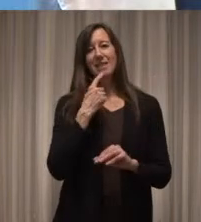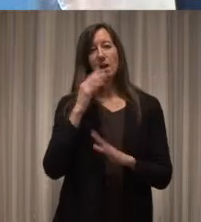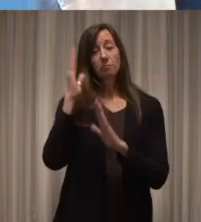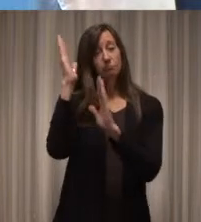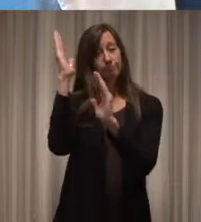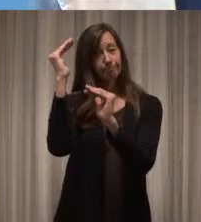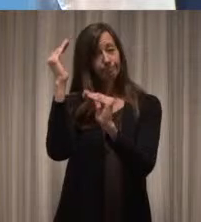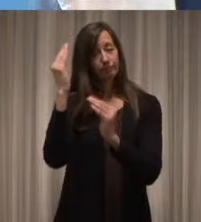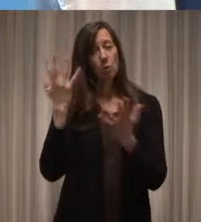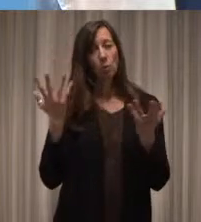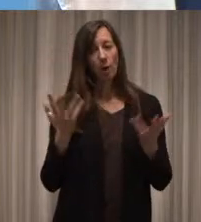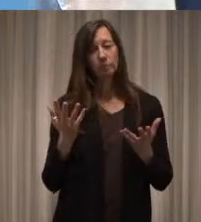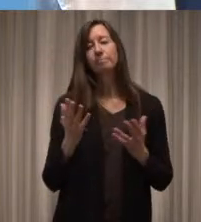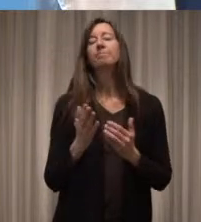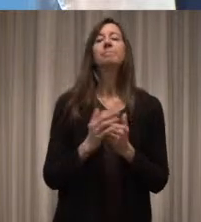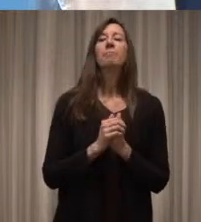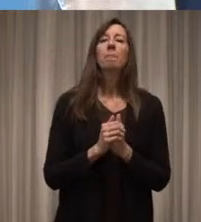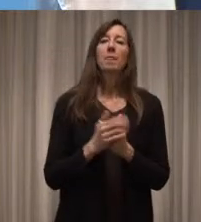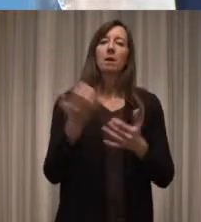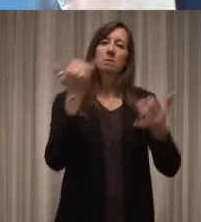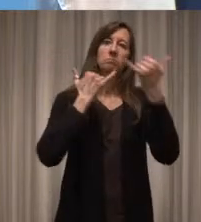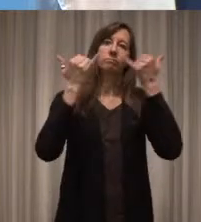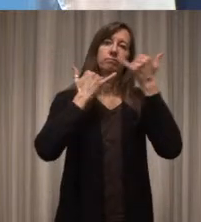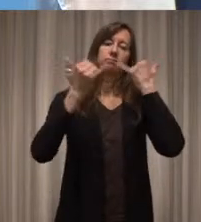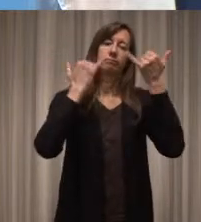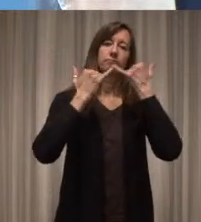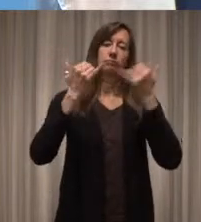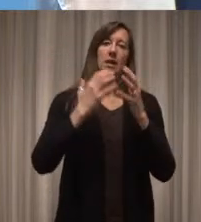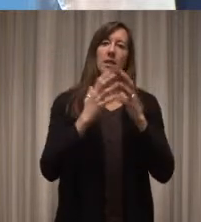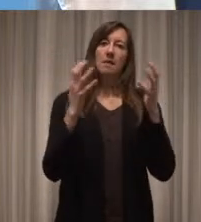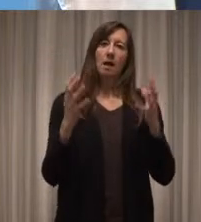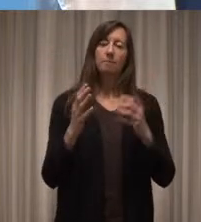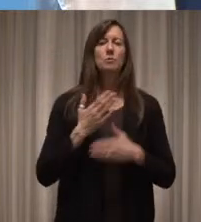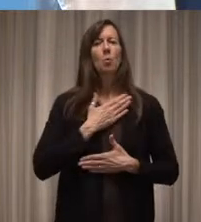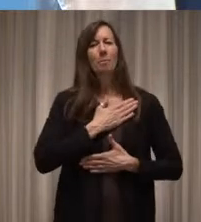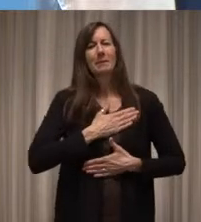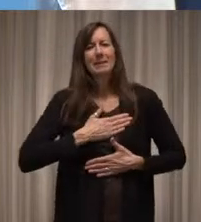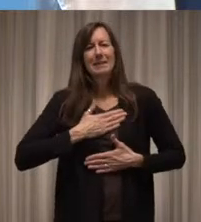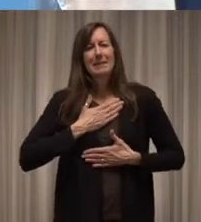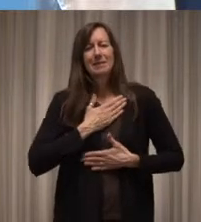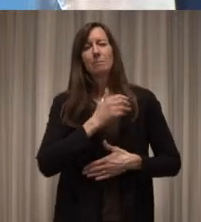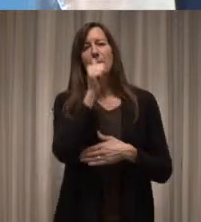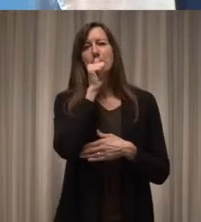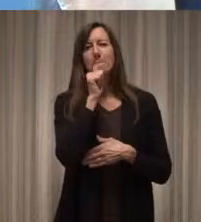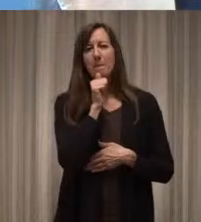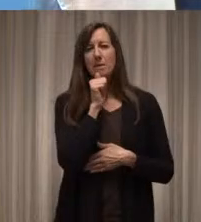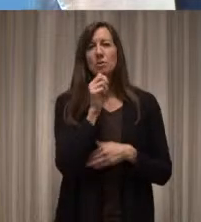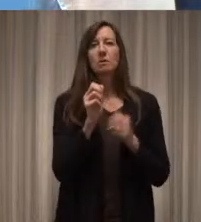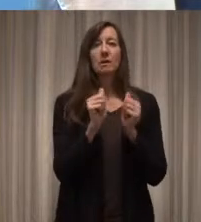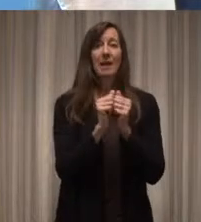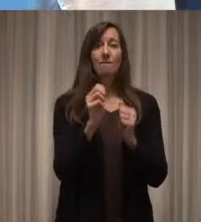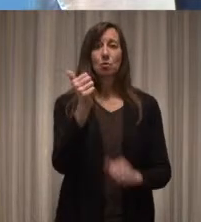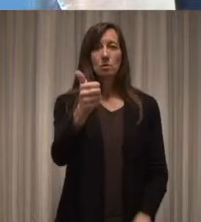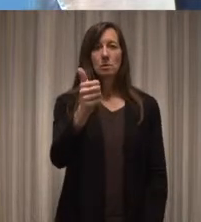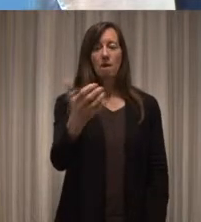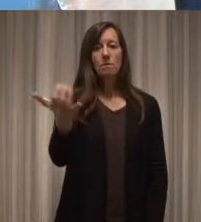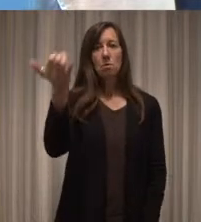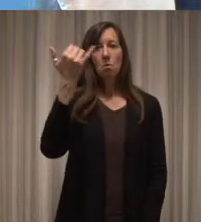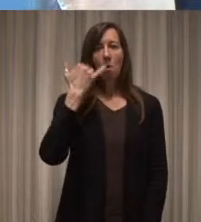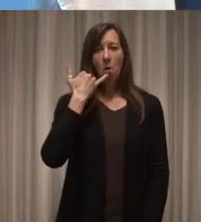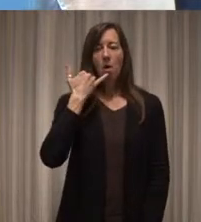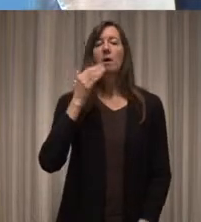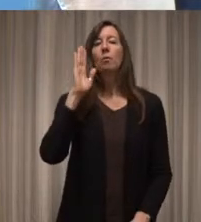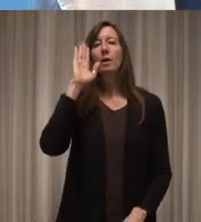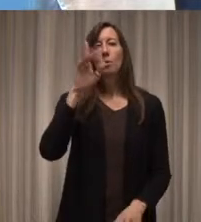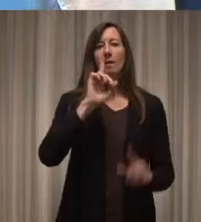in the coming days. So please be patient if you are calling. We will get to everybody, but there are many folks